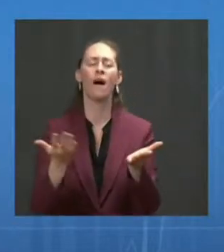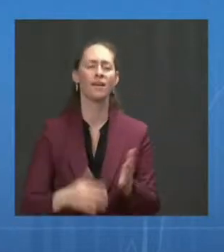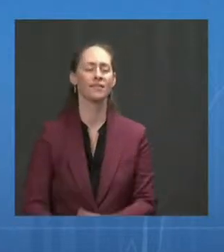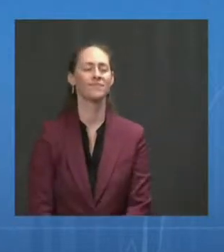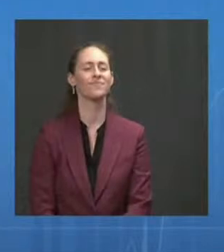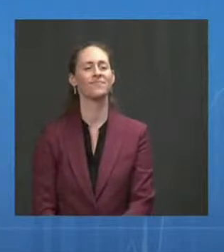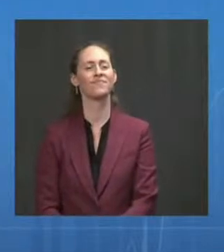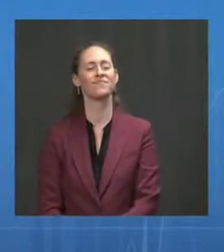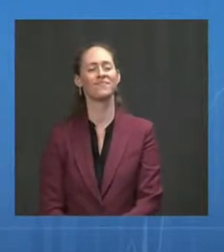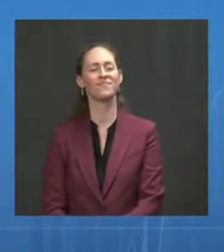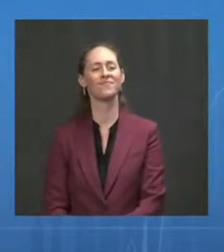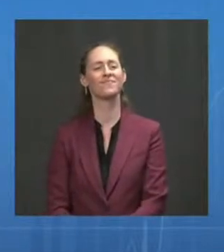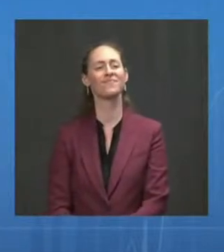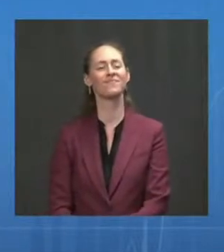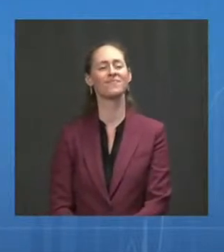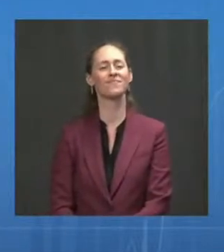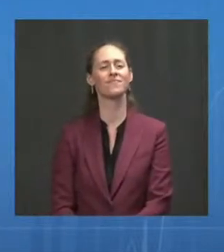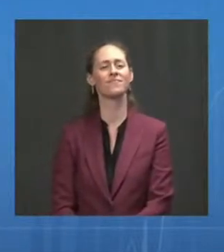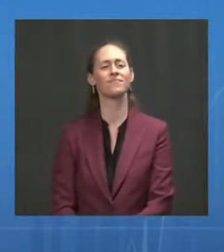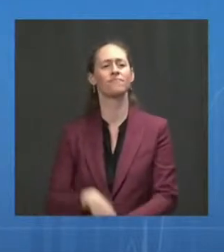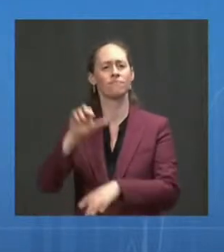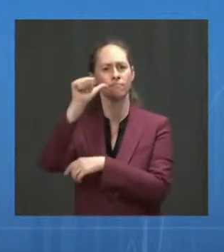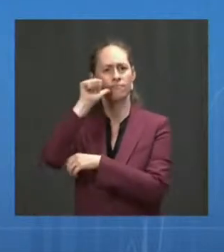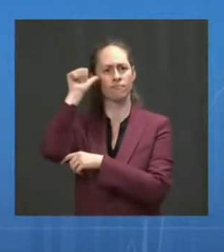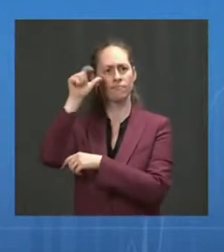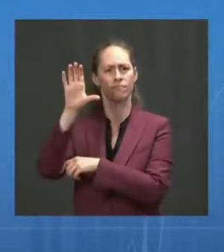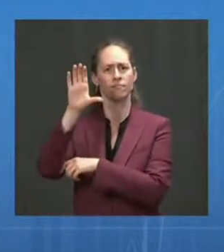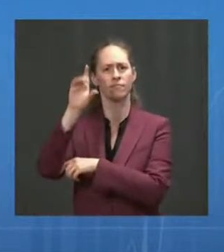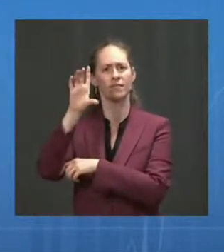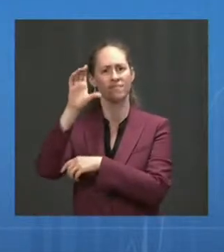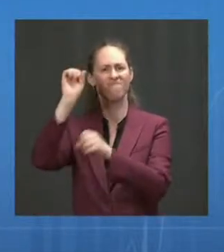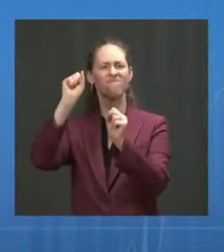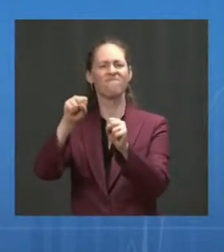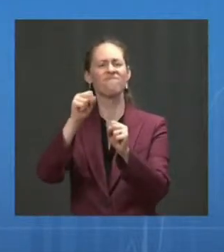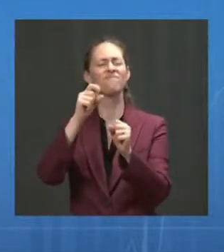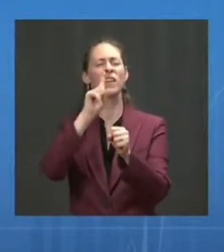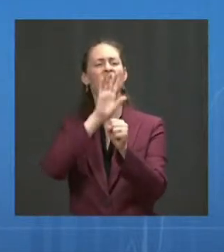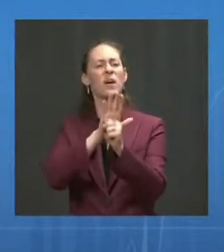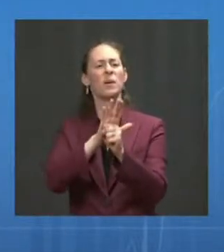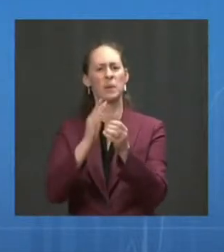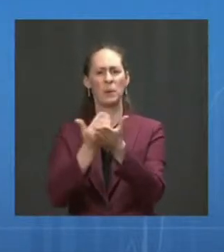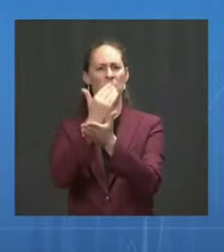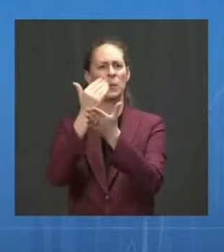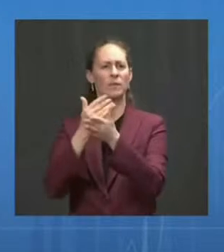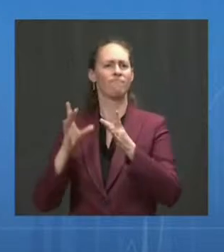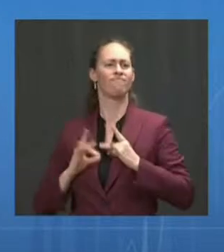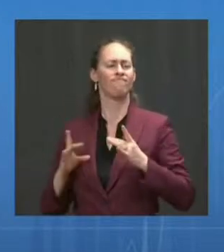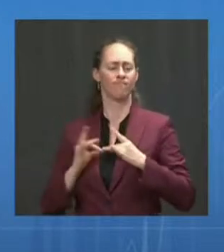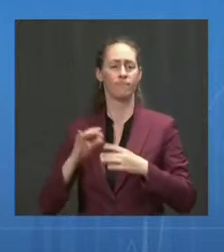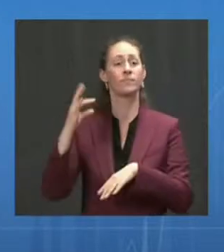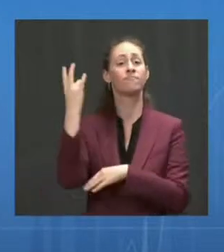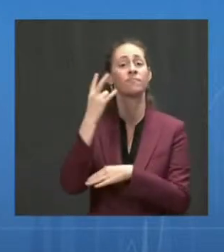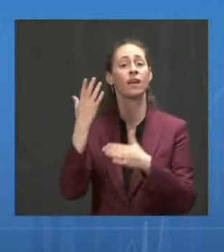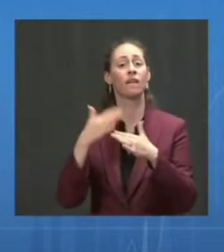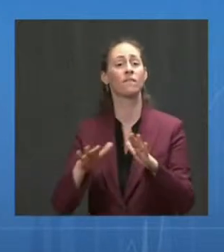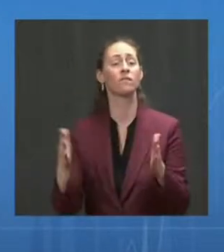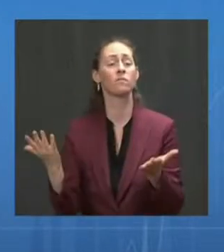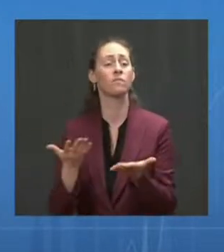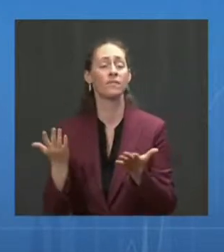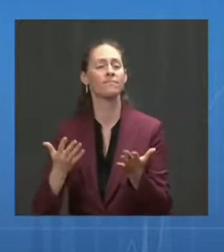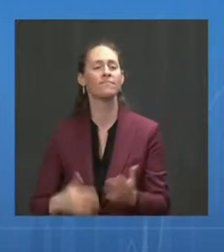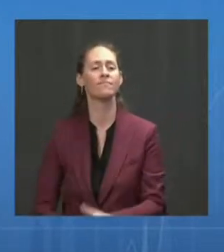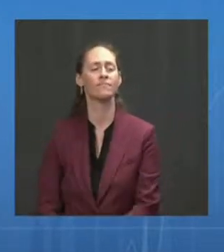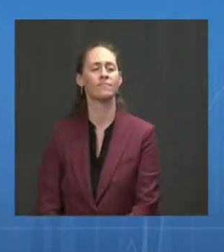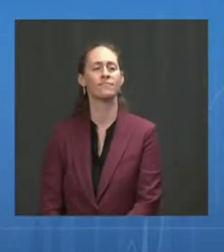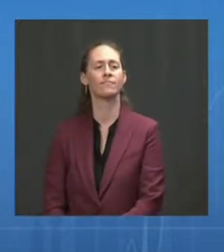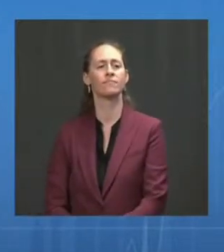132,384 new cases of COVID-19. Our 7-day average is about 113,000 cases per day, and this represents an